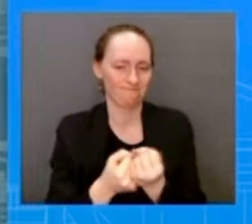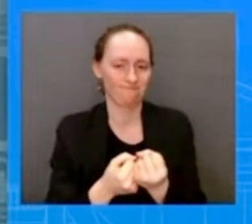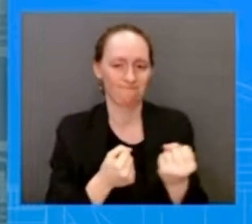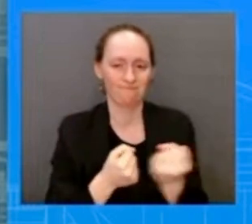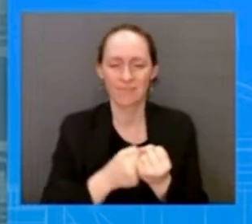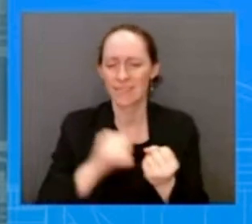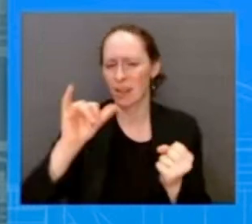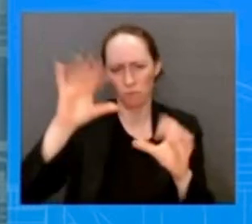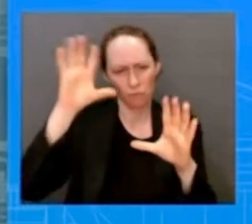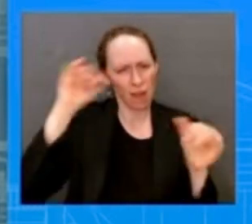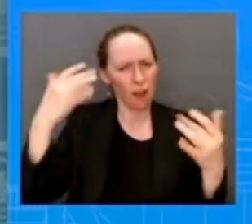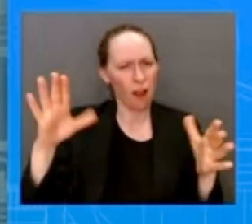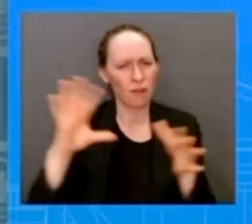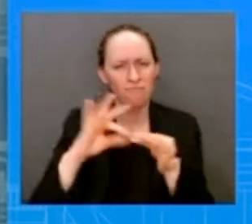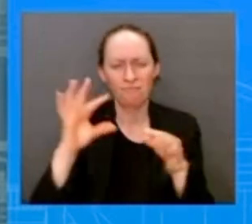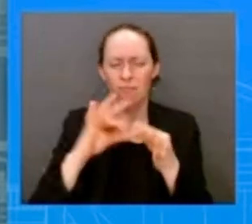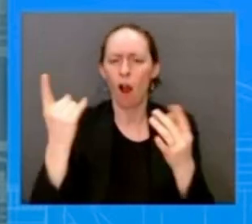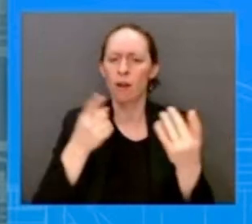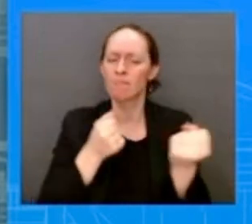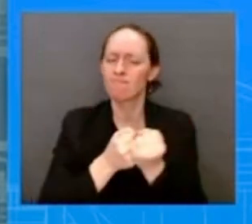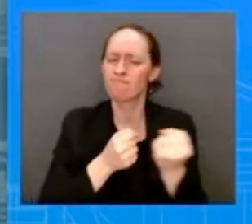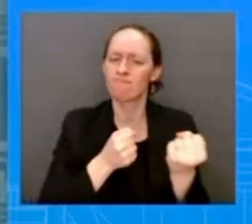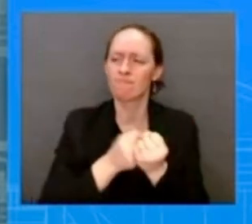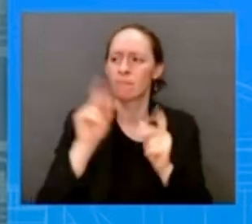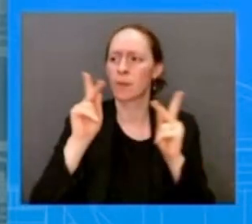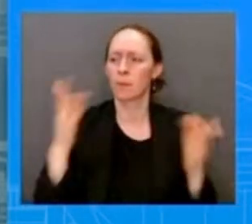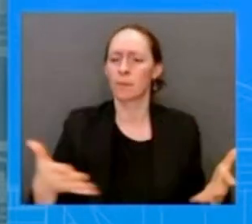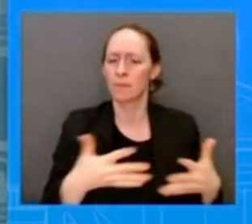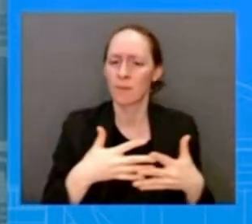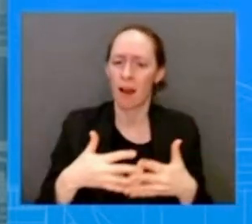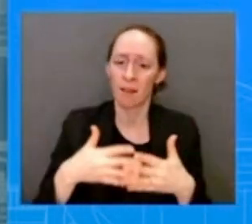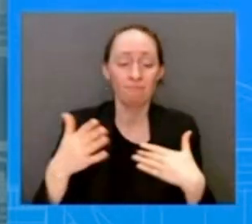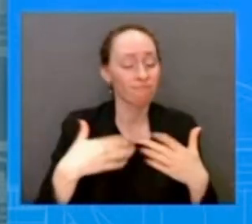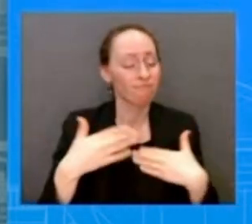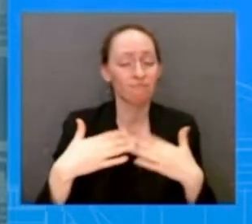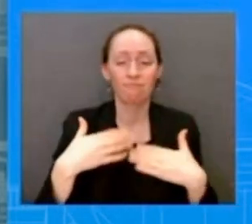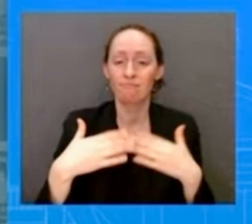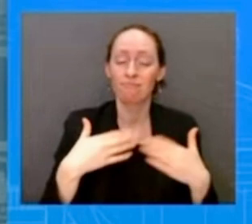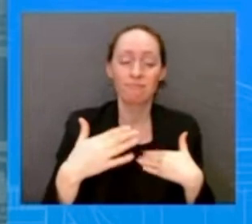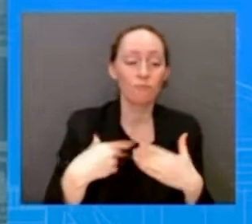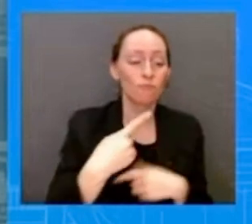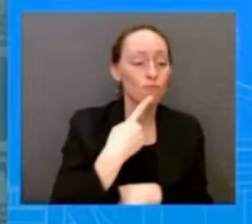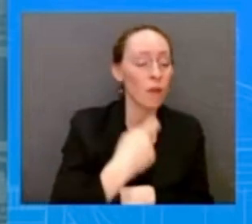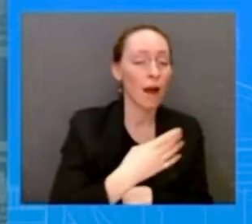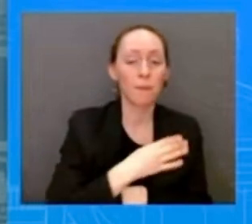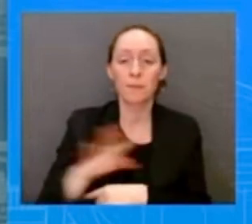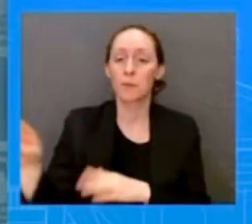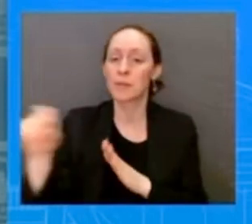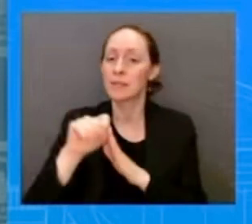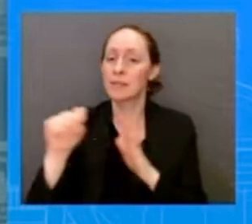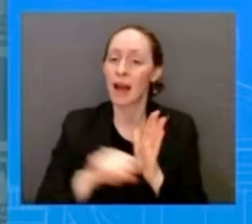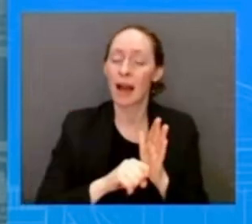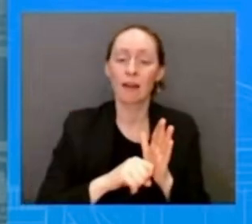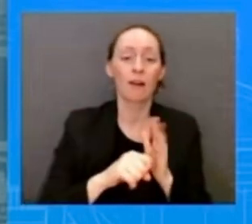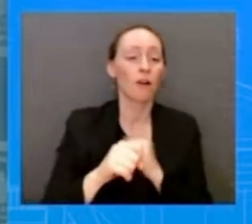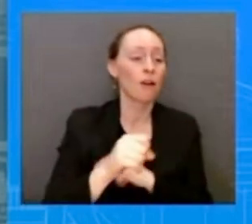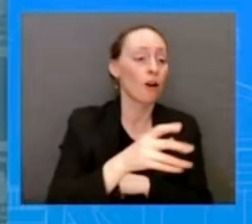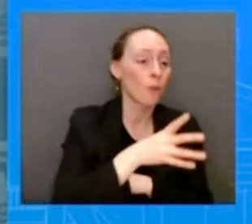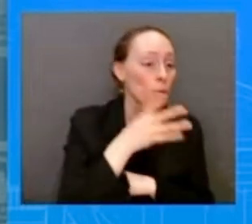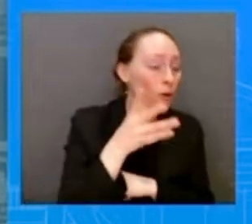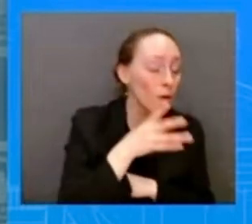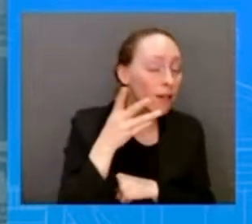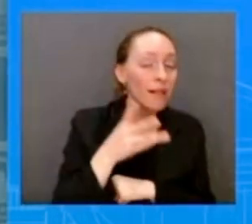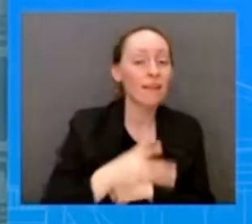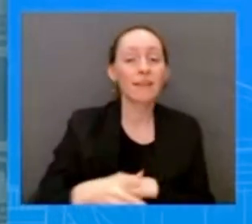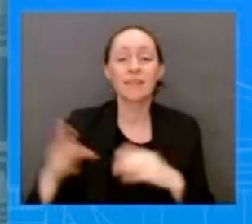you're in a red state, blue state, rural America, urban America. We will have your backs and continue to make sure that we fight for you so that you